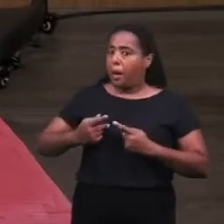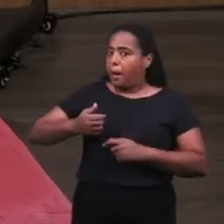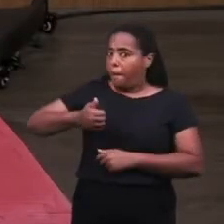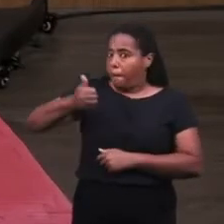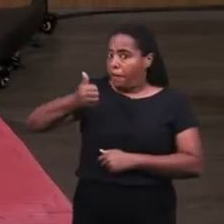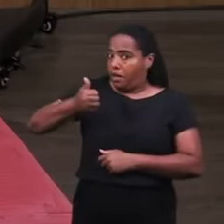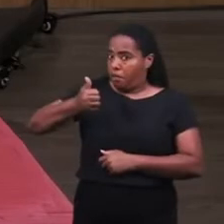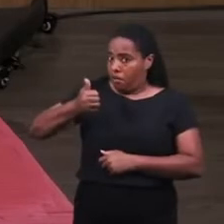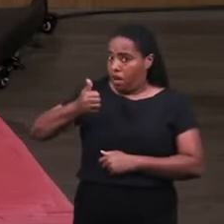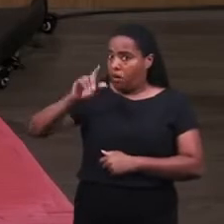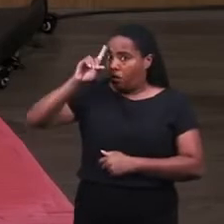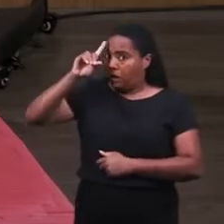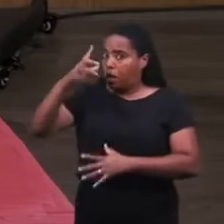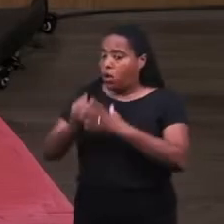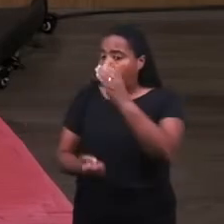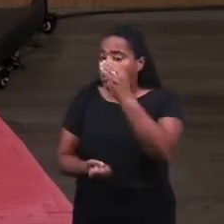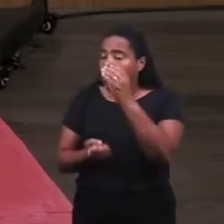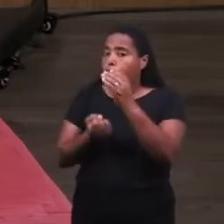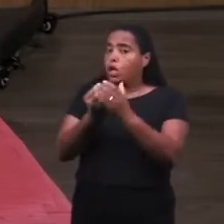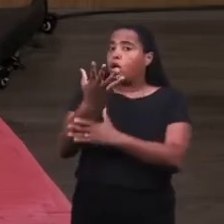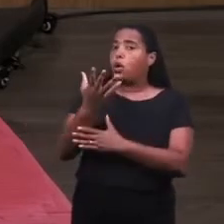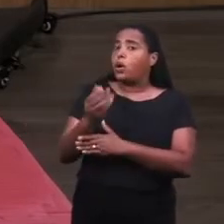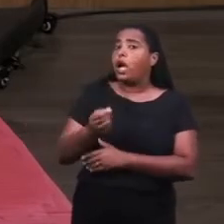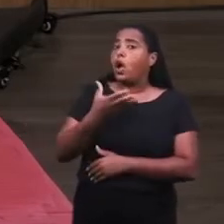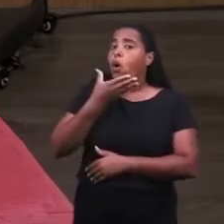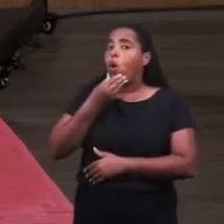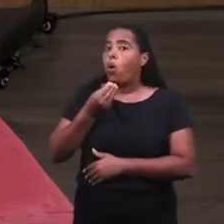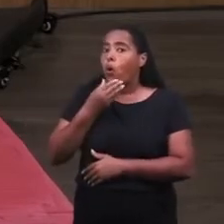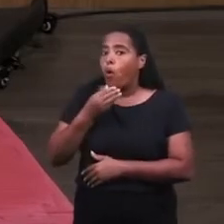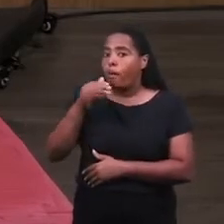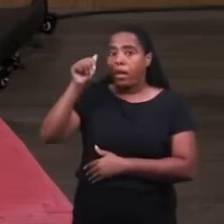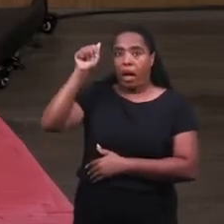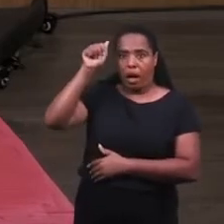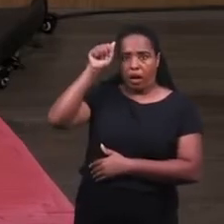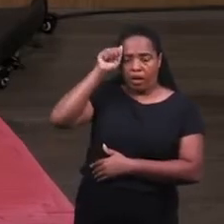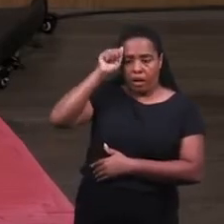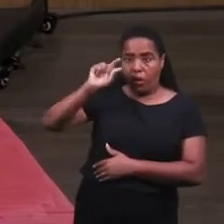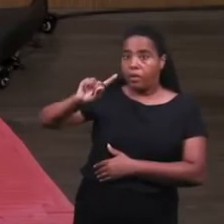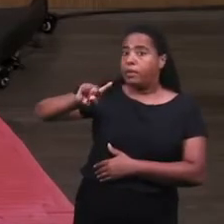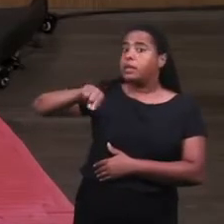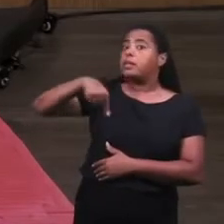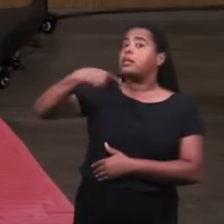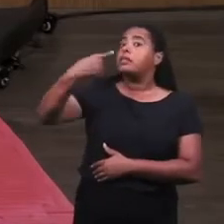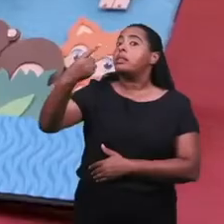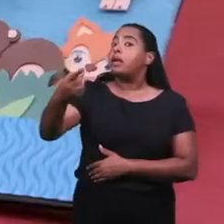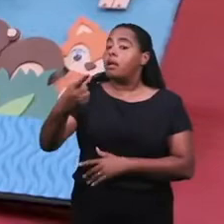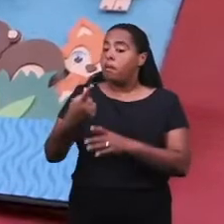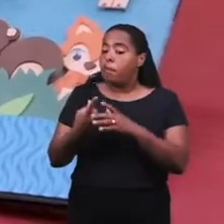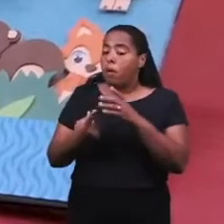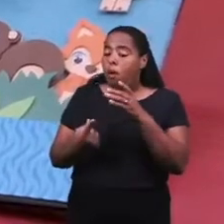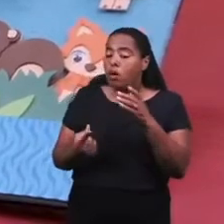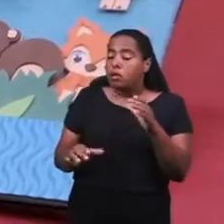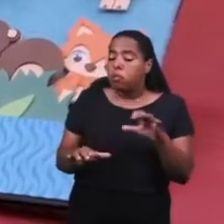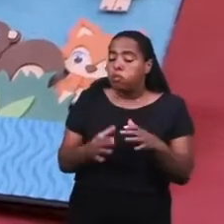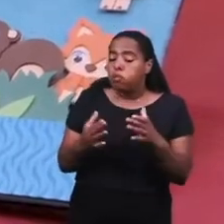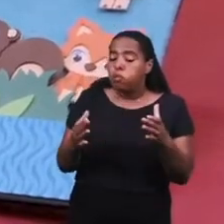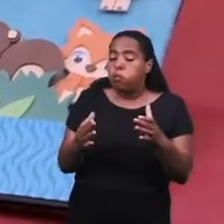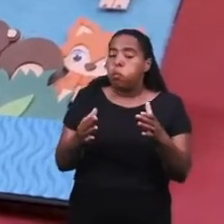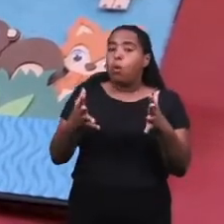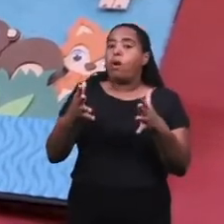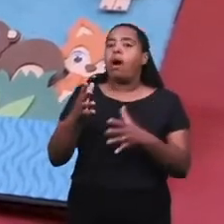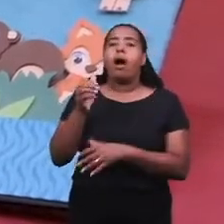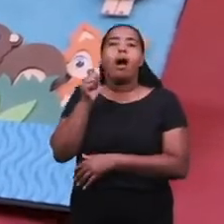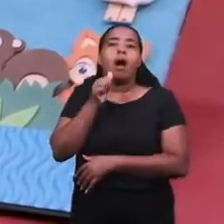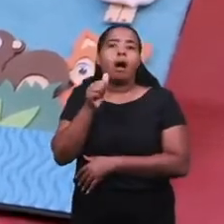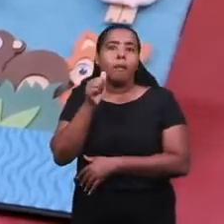God created the first man, Adam, and he created the first woman, Eve. And he placed Adam and Eve to live